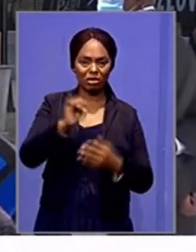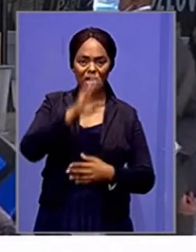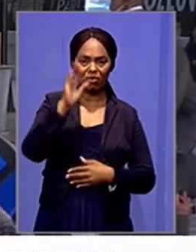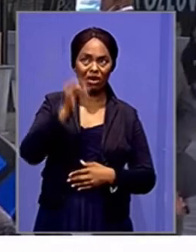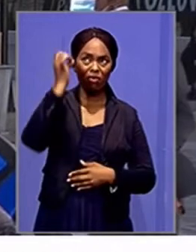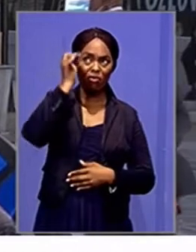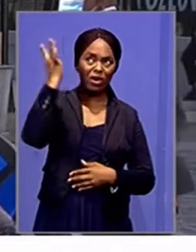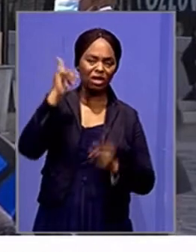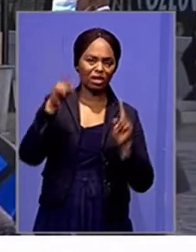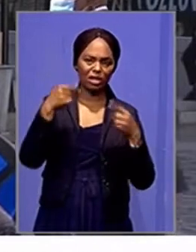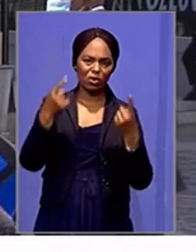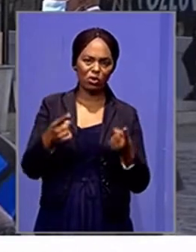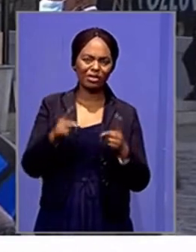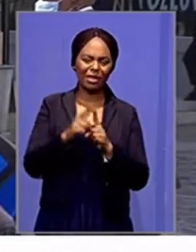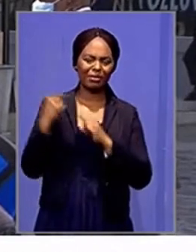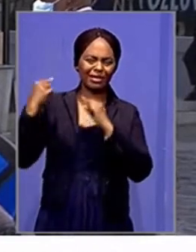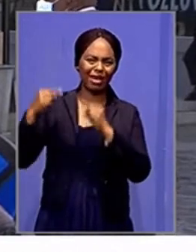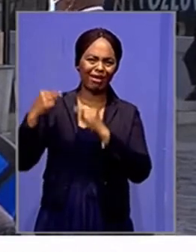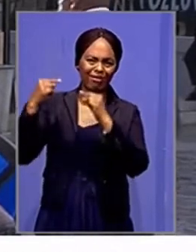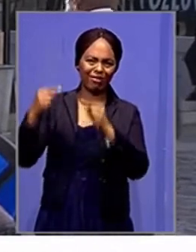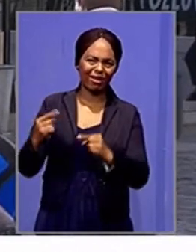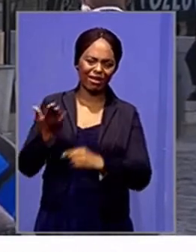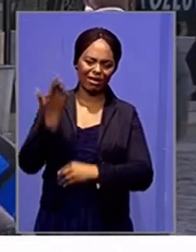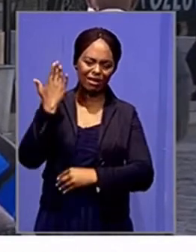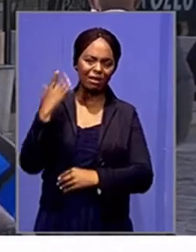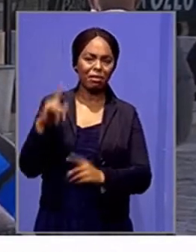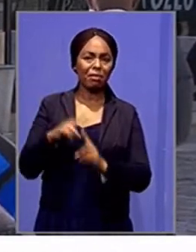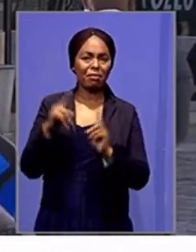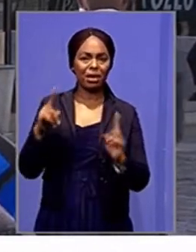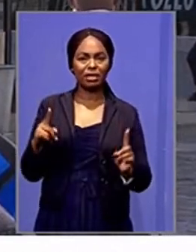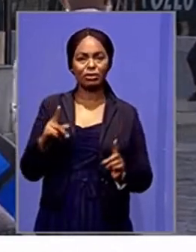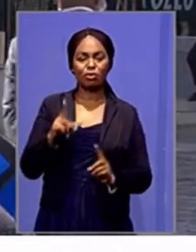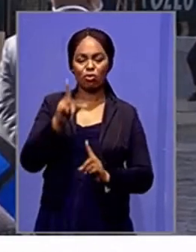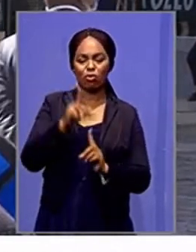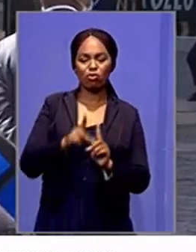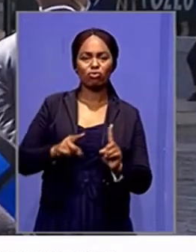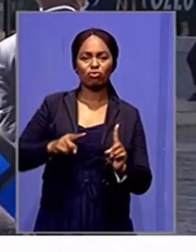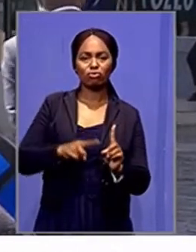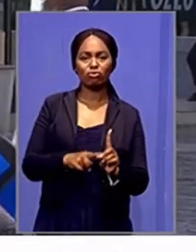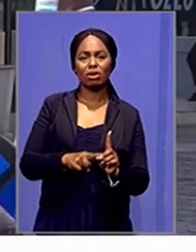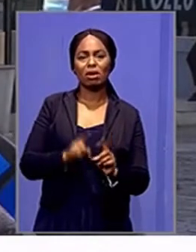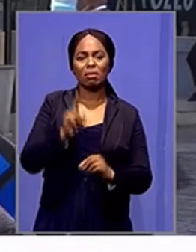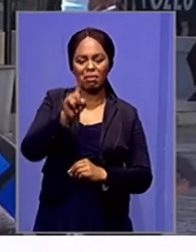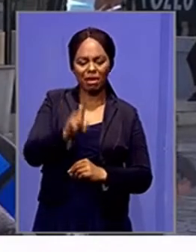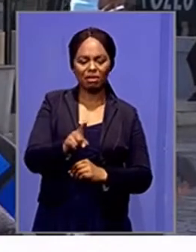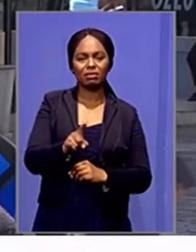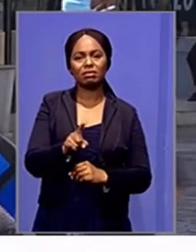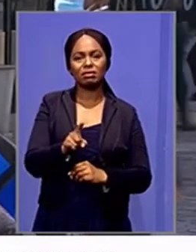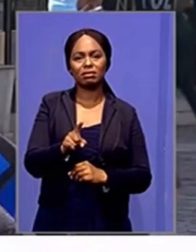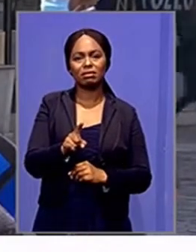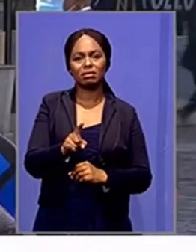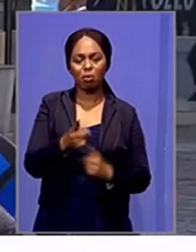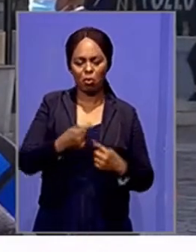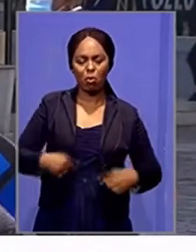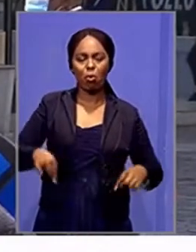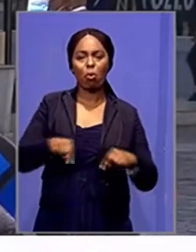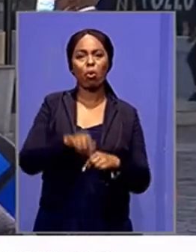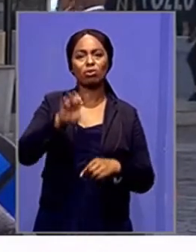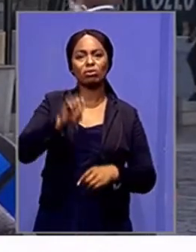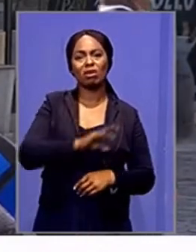from. But as a human being, it is important for us as South